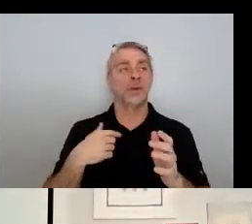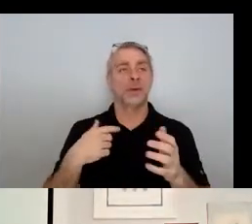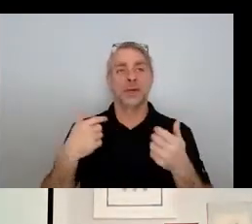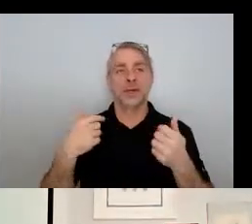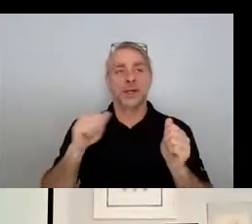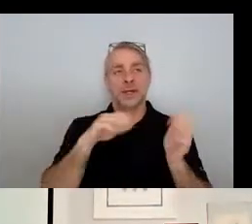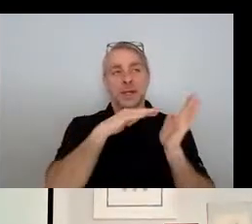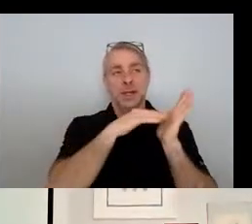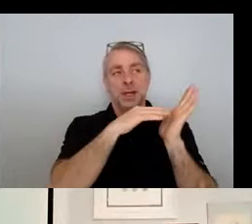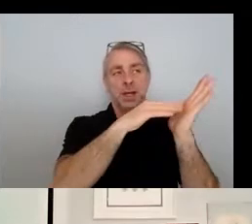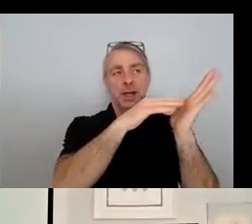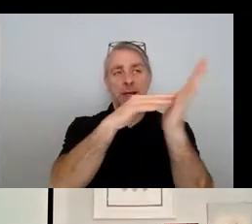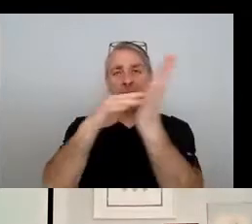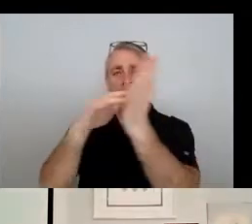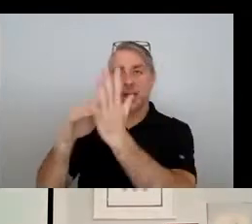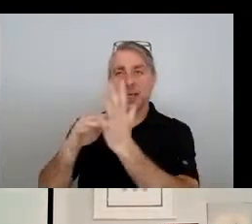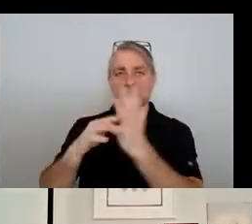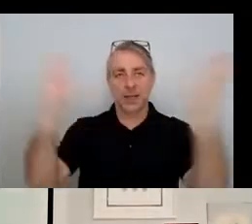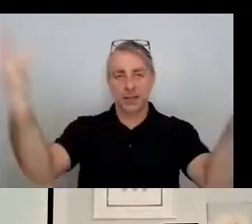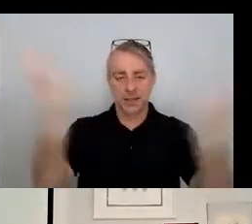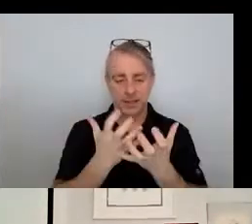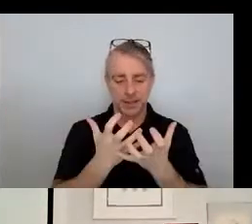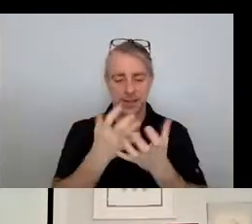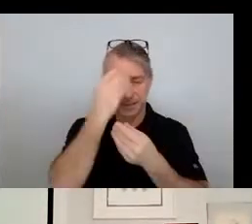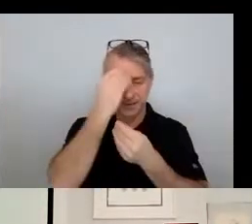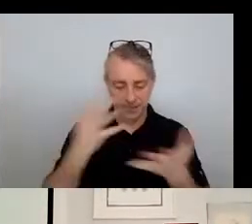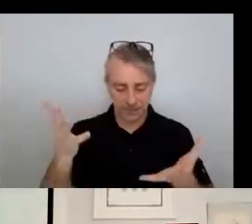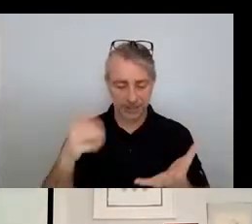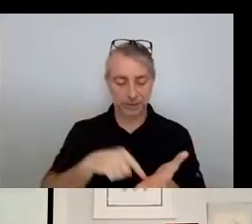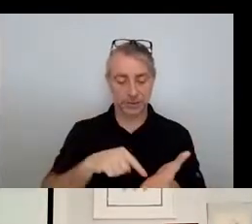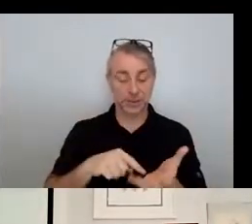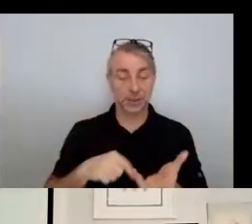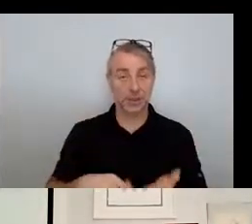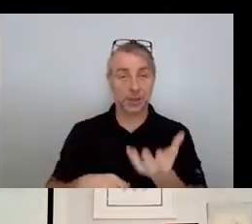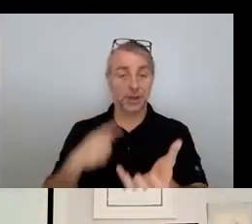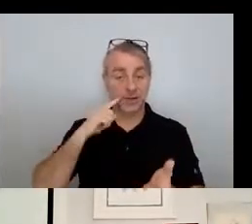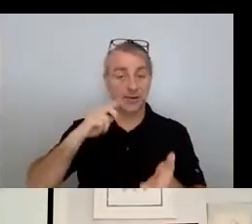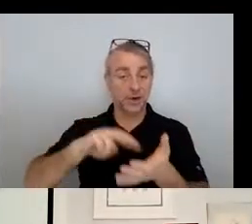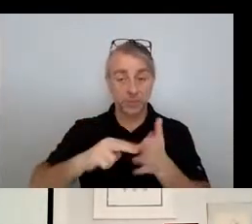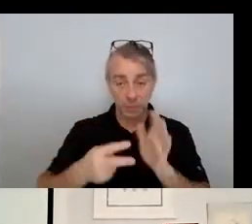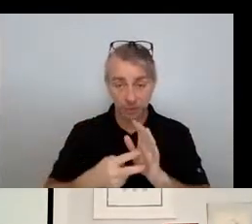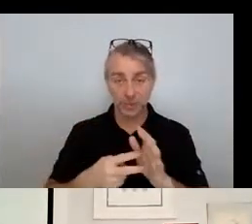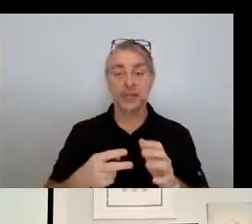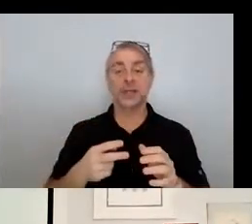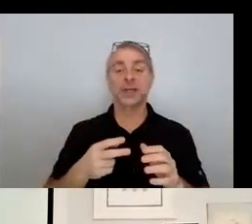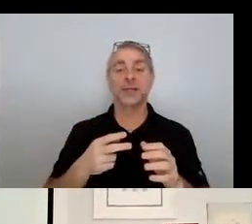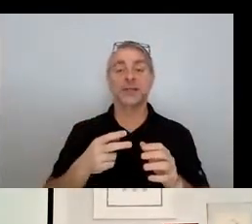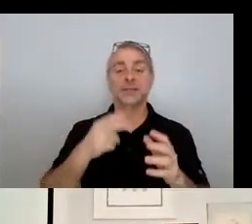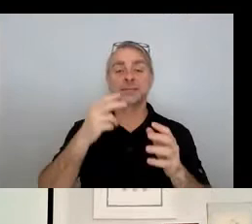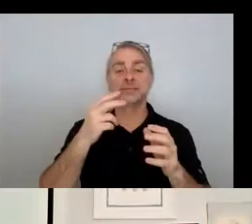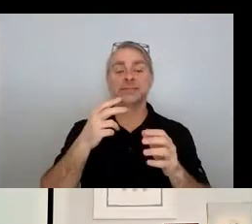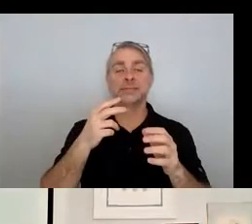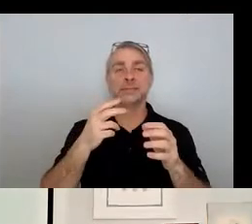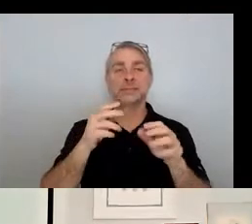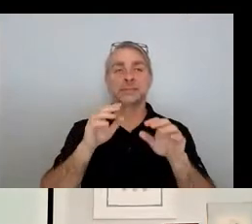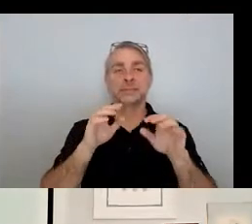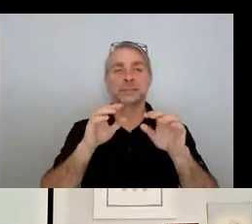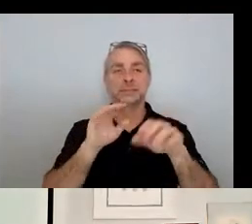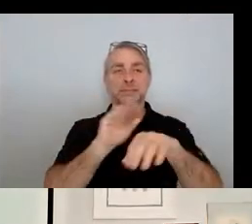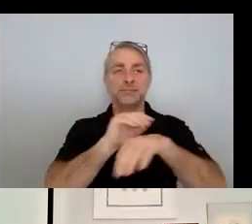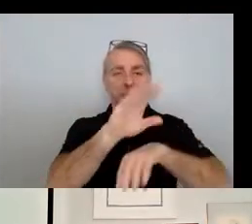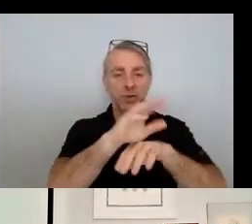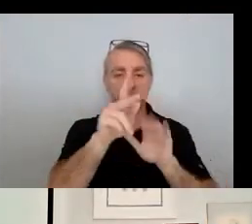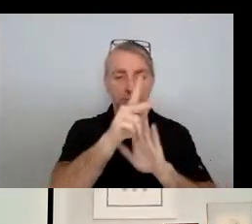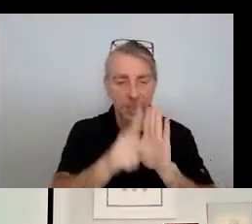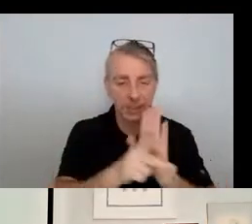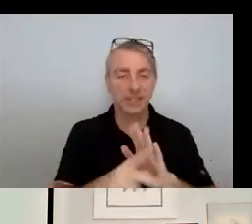inform policy, to improve practice, and to provide directions for new research. And at the same time, what we're trying to do in